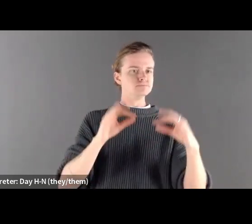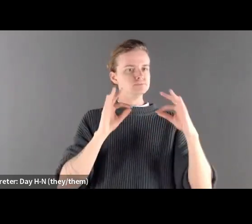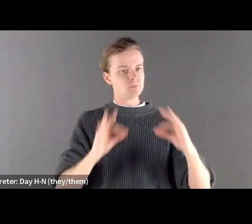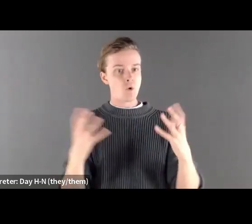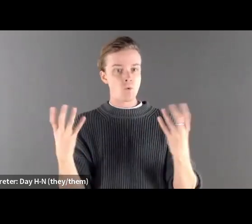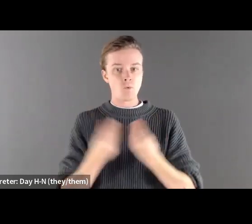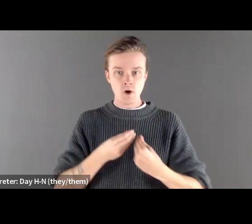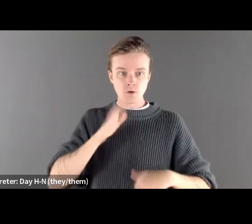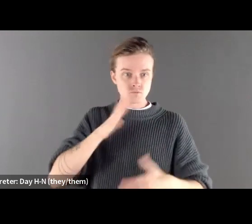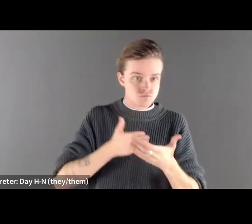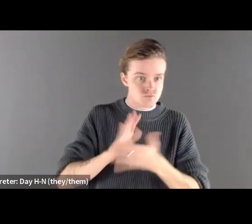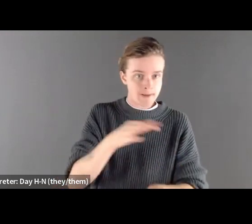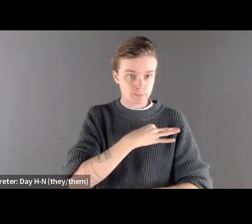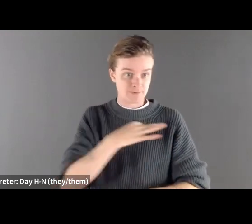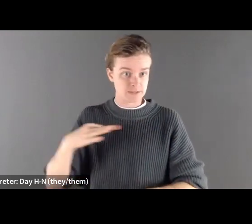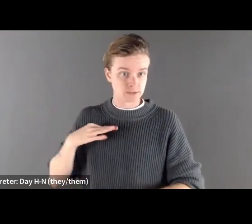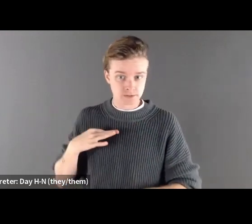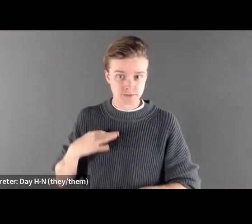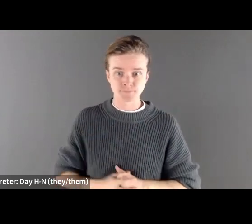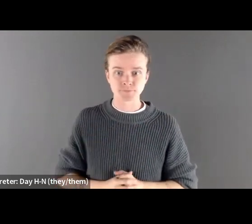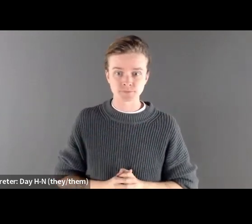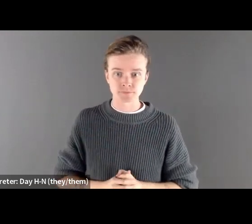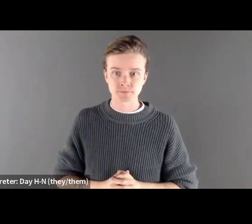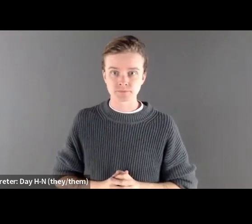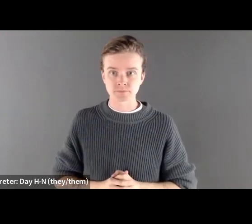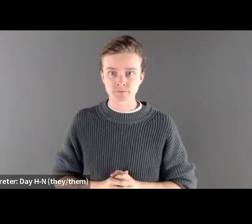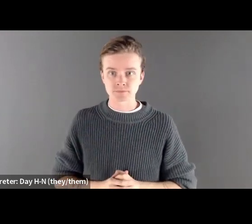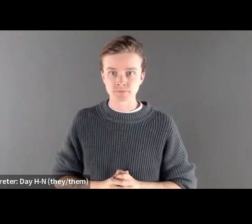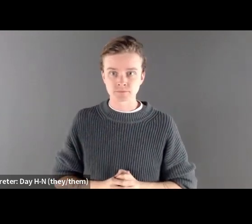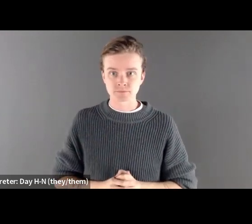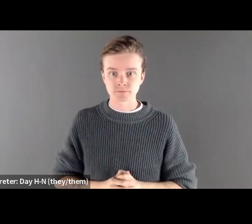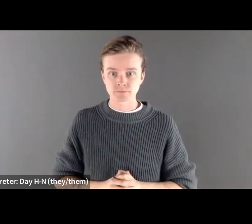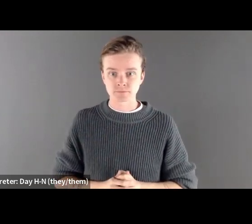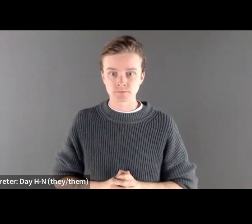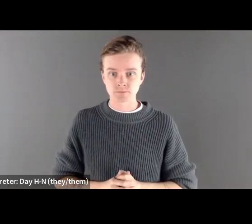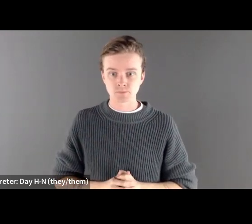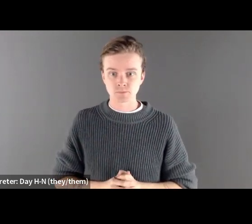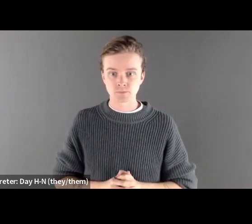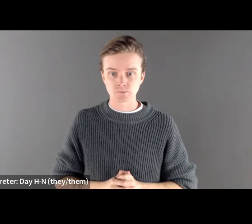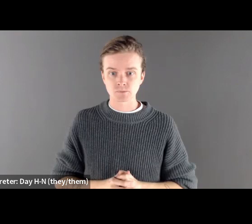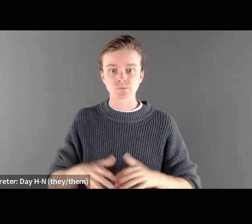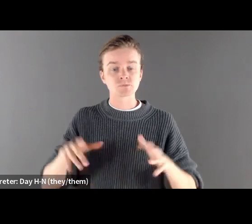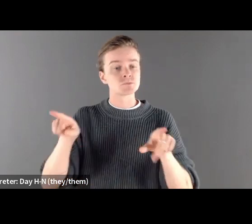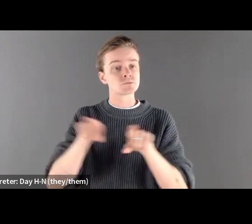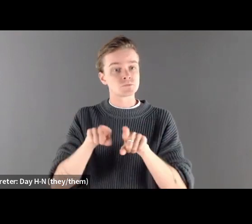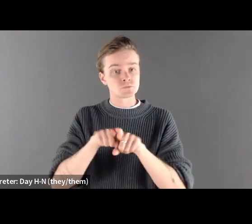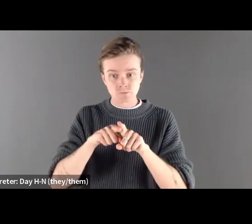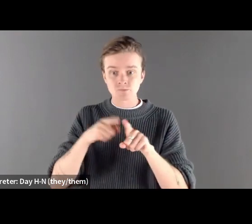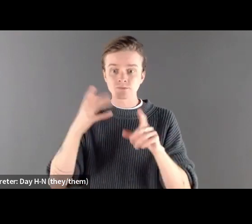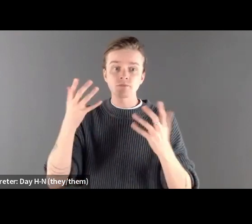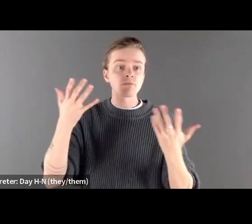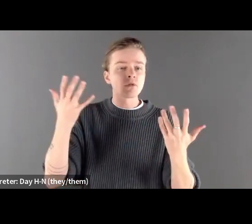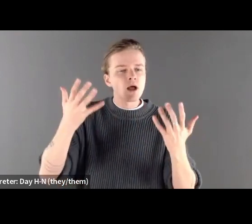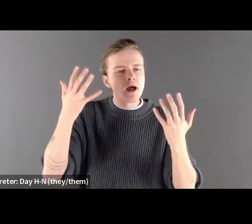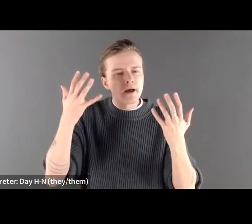of protests, they're also risking affecting a chilling effect, which leads to